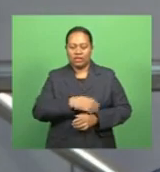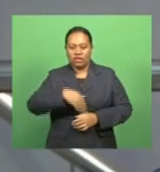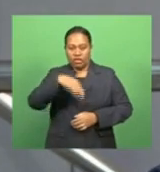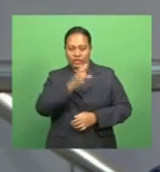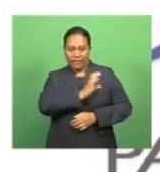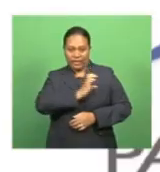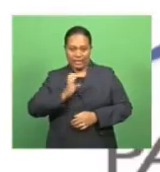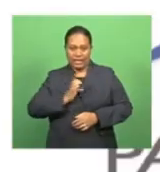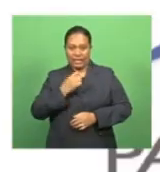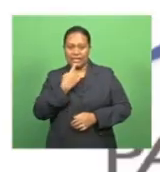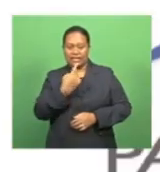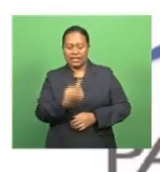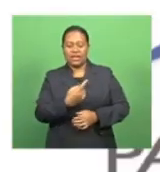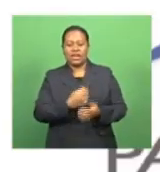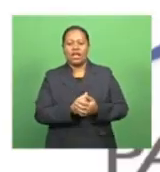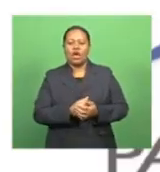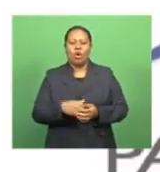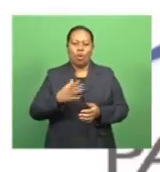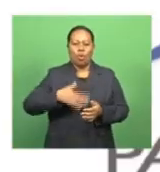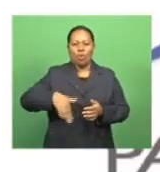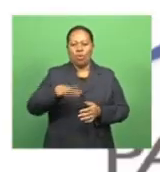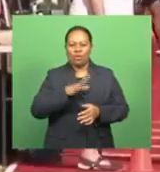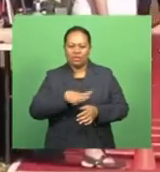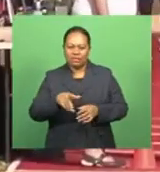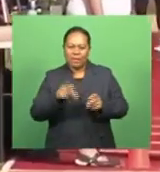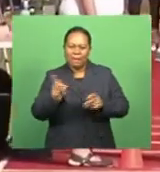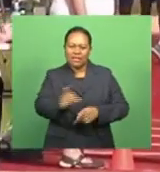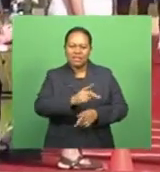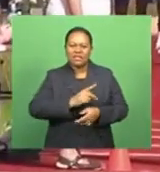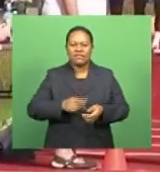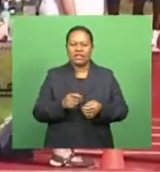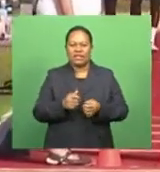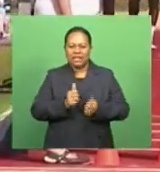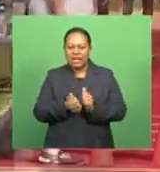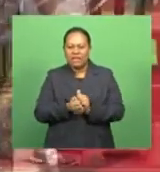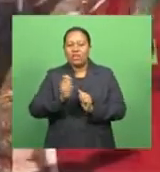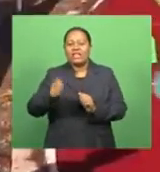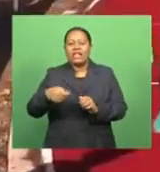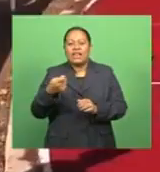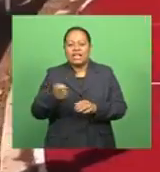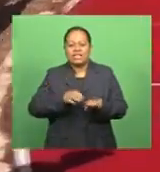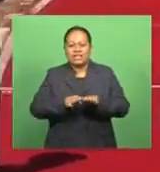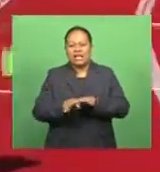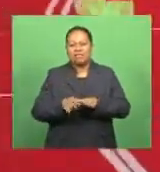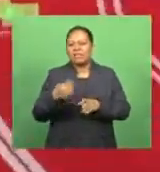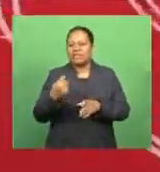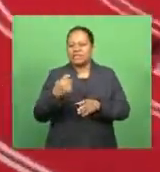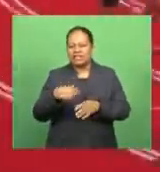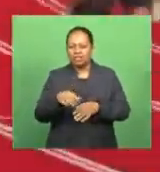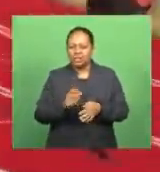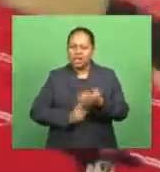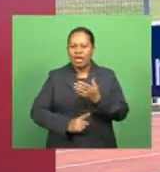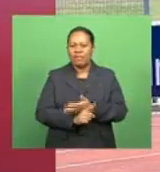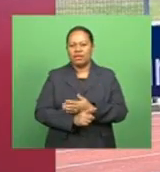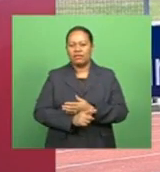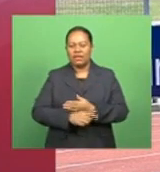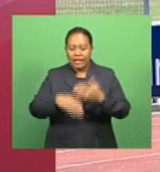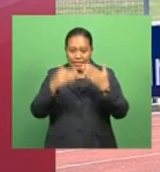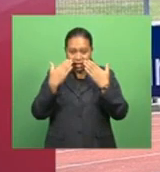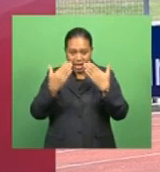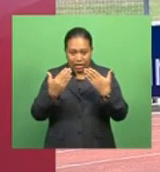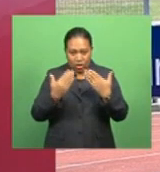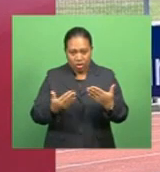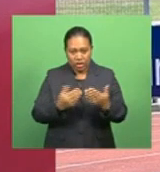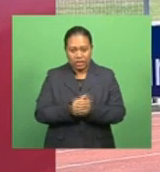Ma says discussions are underway with the Pacific Games Council on the next step needed to be taken. Acknowledging that